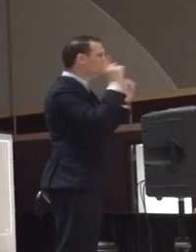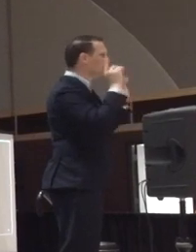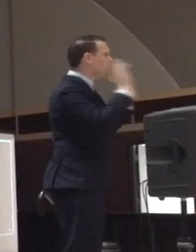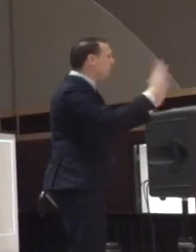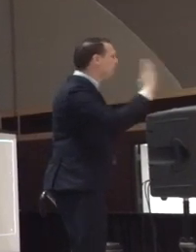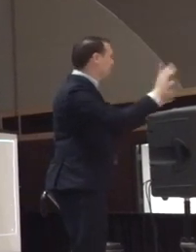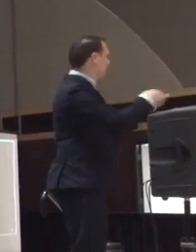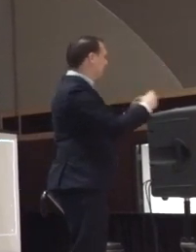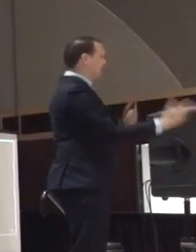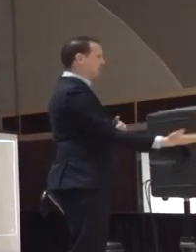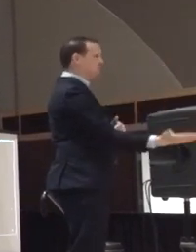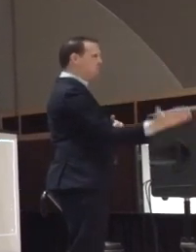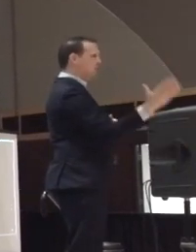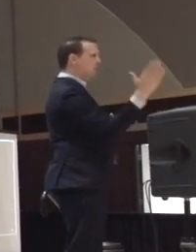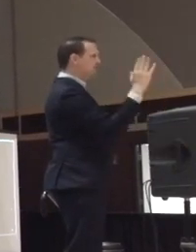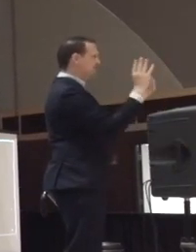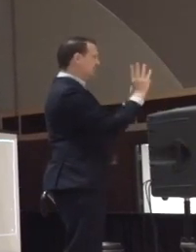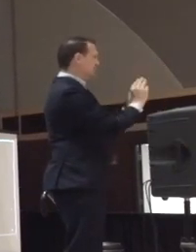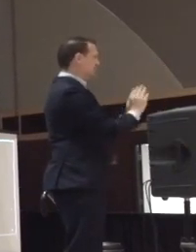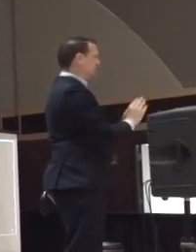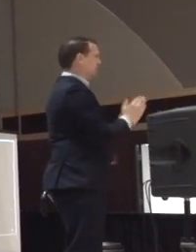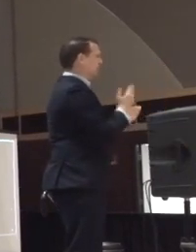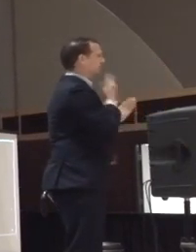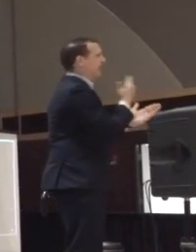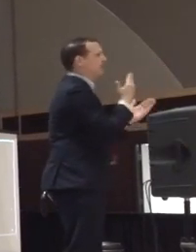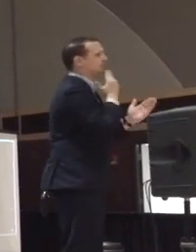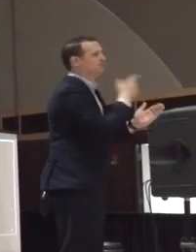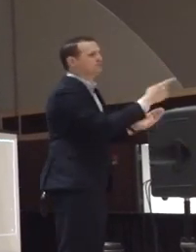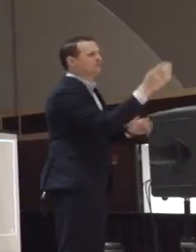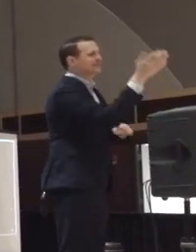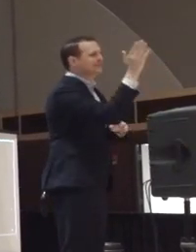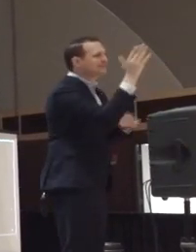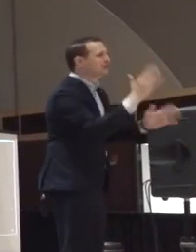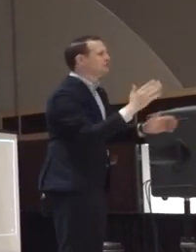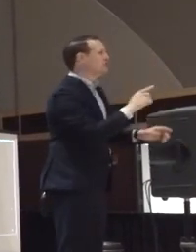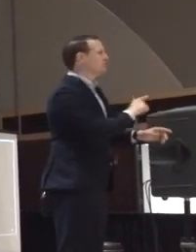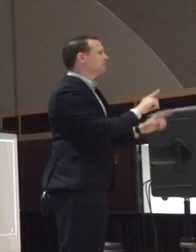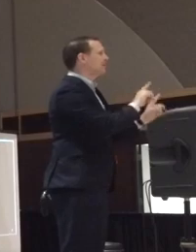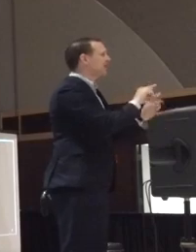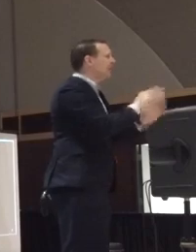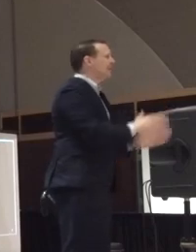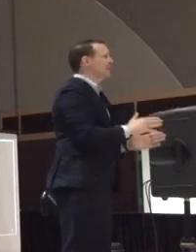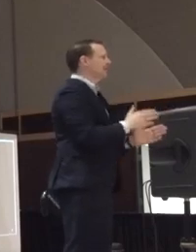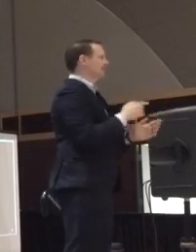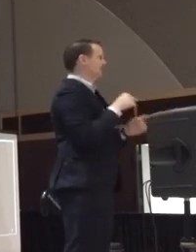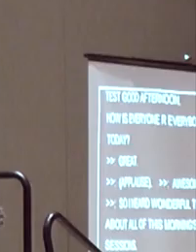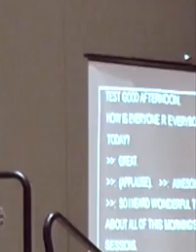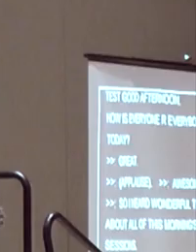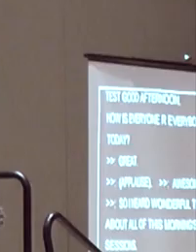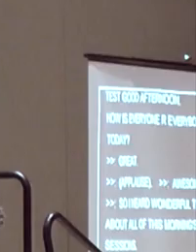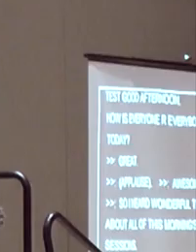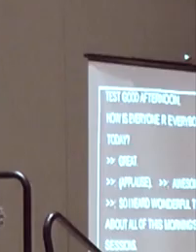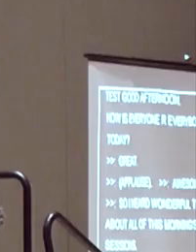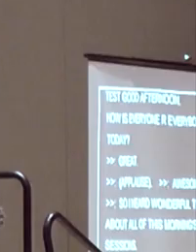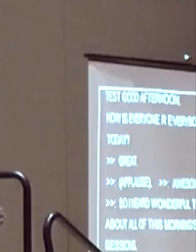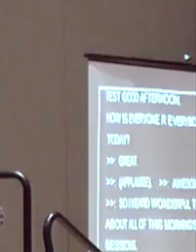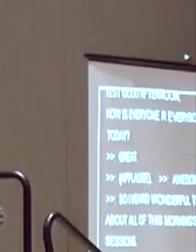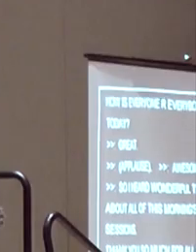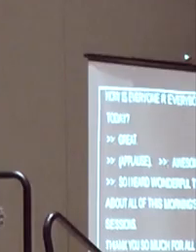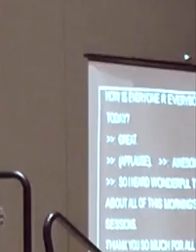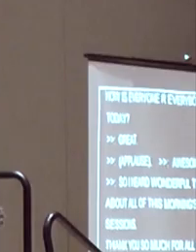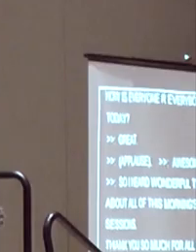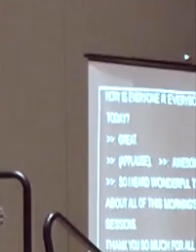about all of this morning's session. So thank you so much to all of our amazing speakers and attendees for making this a wonderful day two of the